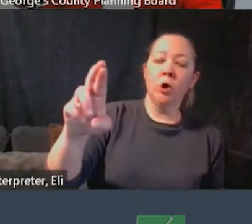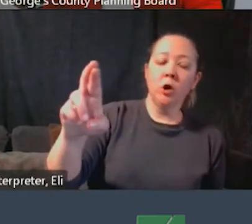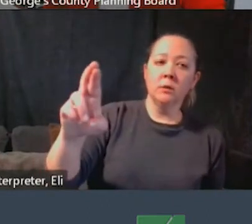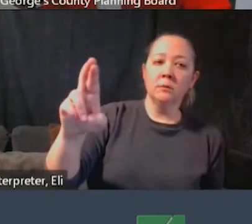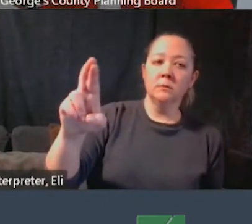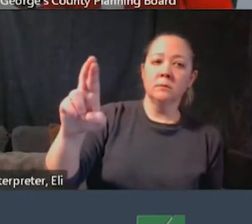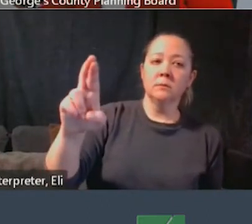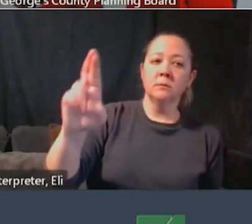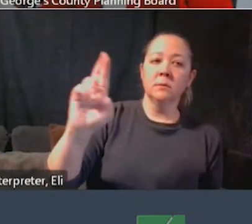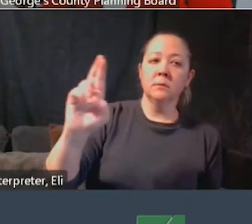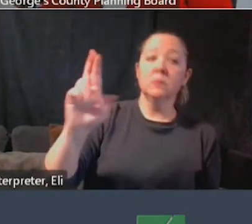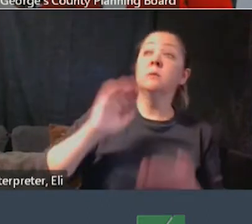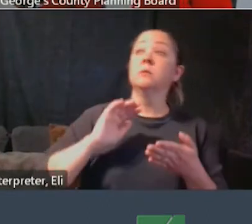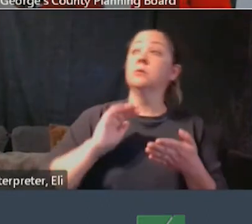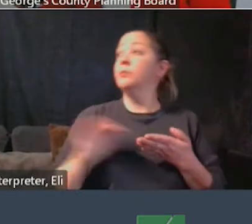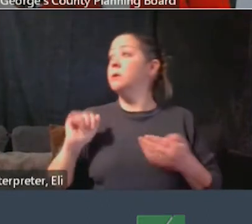Excuse me?